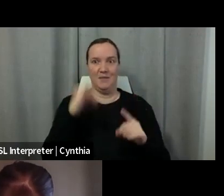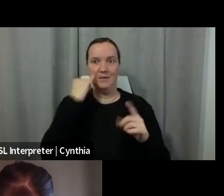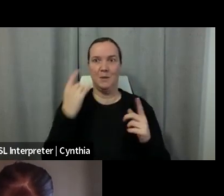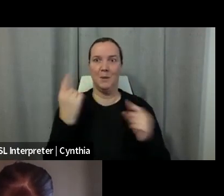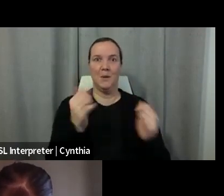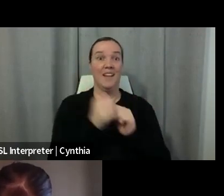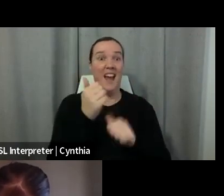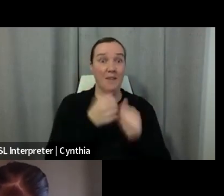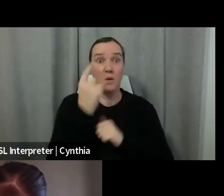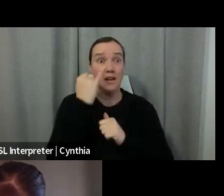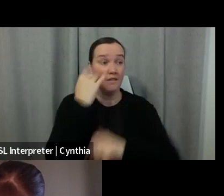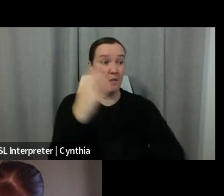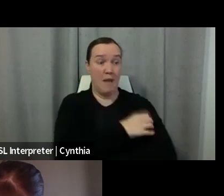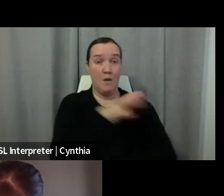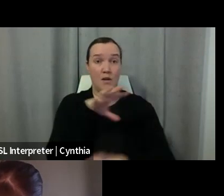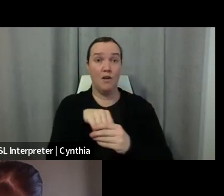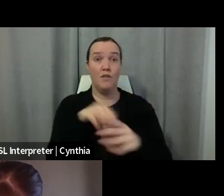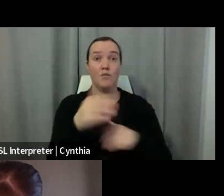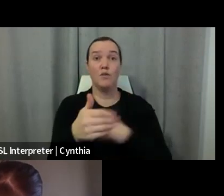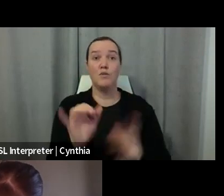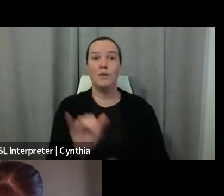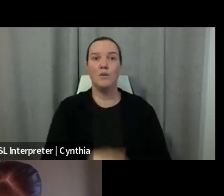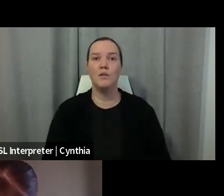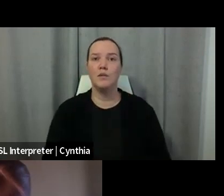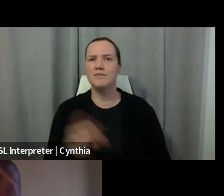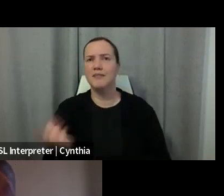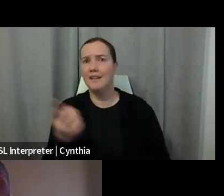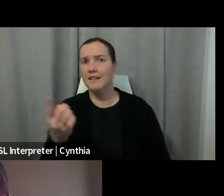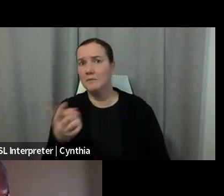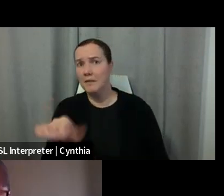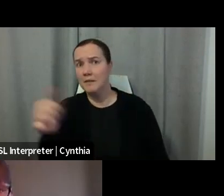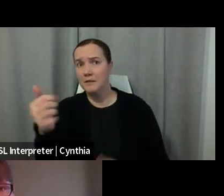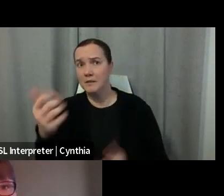there's power in the room, right? Anything else I might be missing?